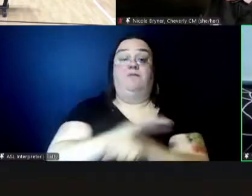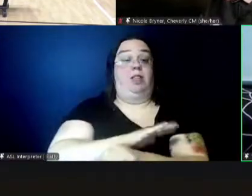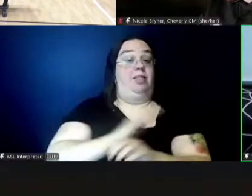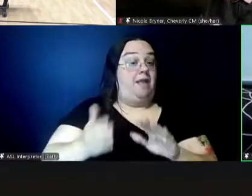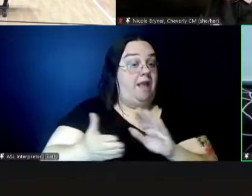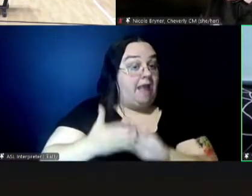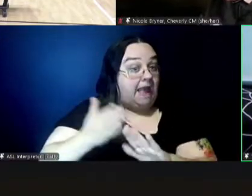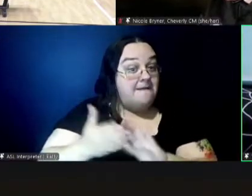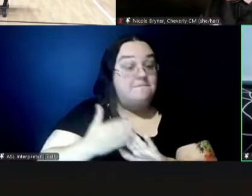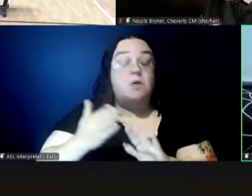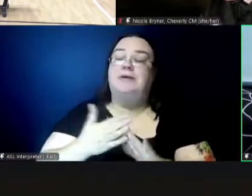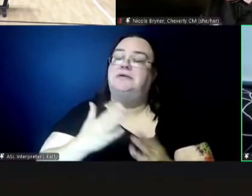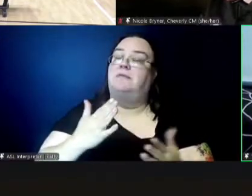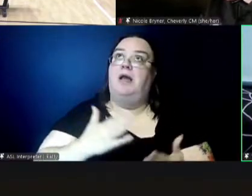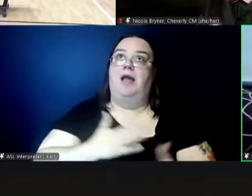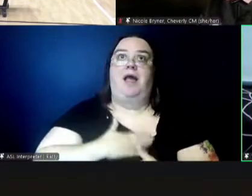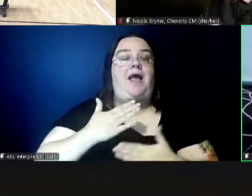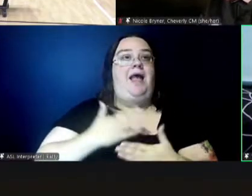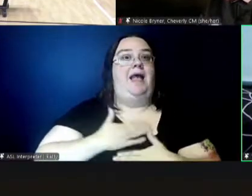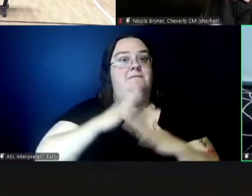pleased to report that